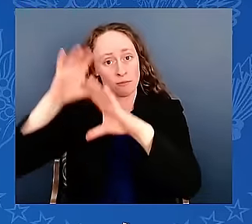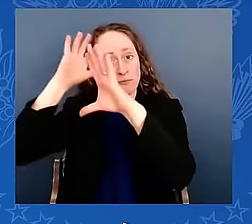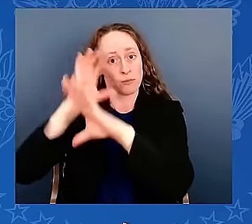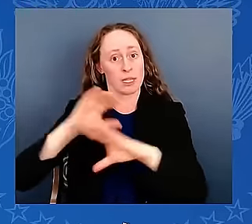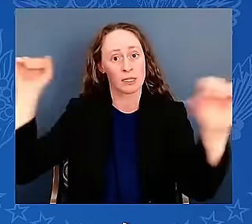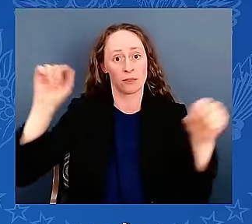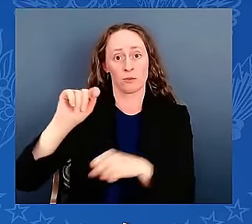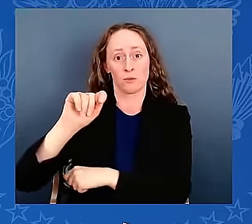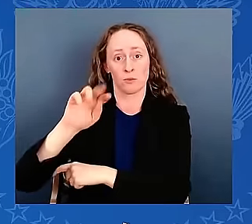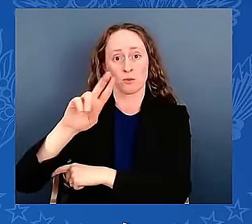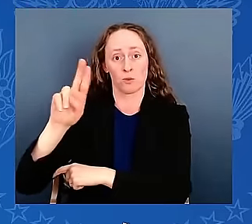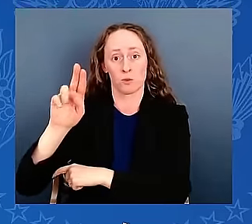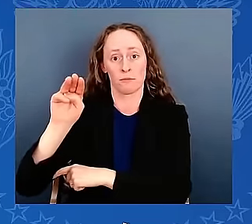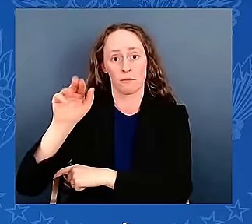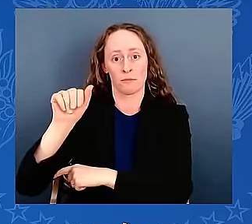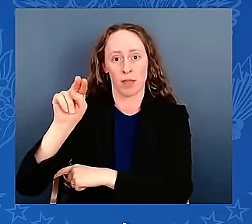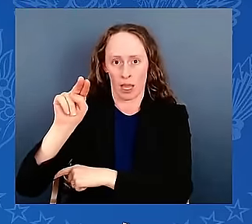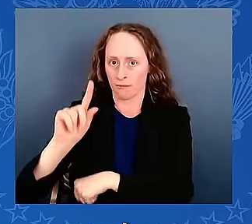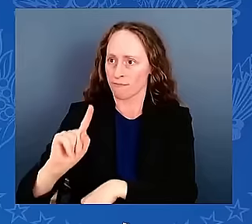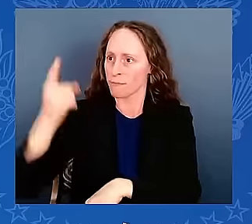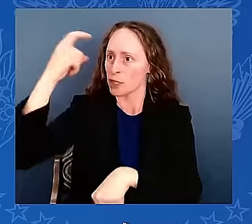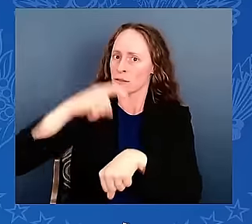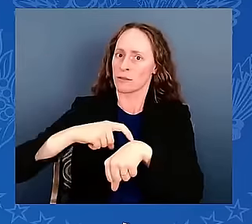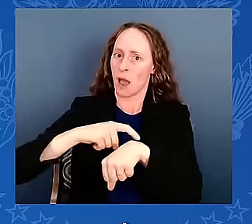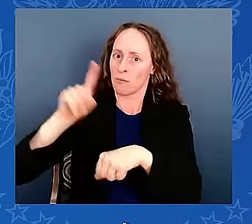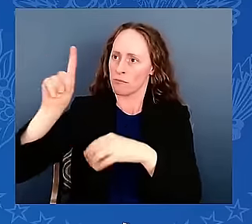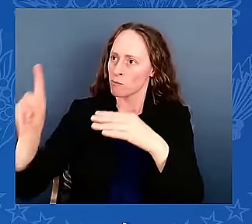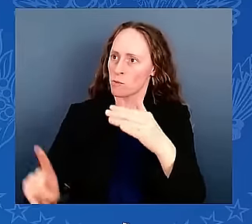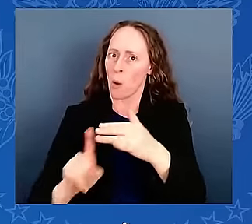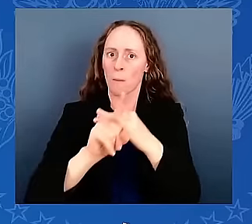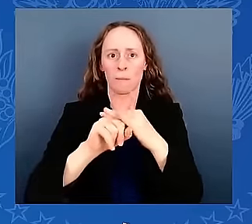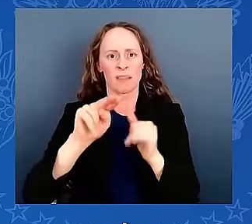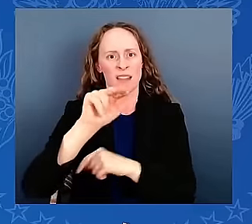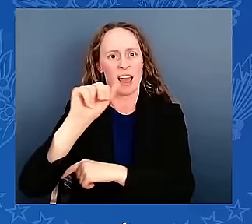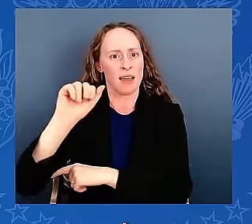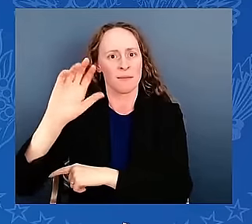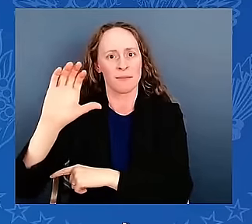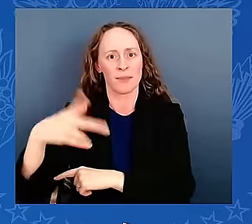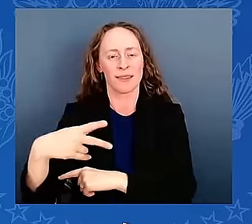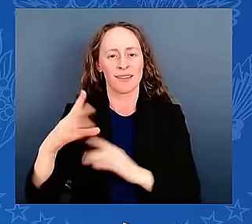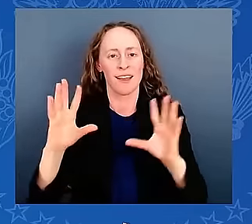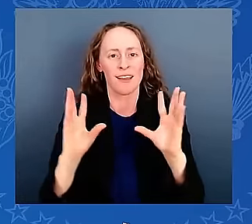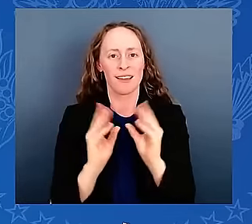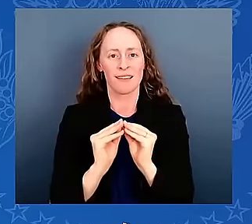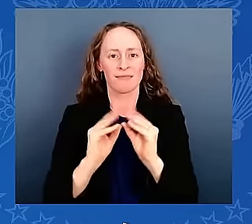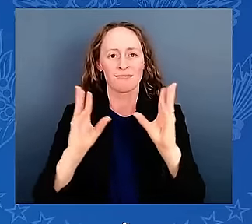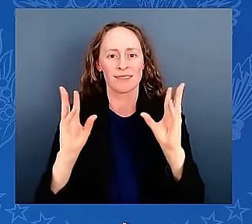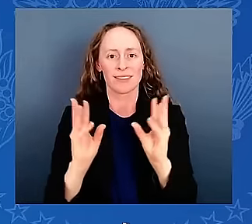things. With the help of the NAACP, he desegregated the military.